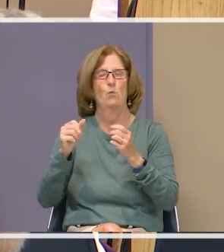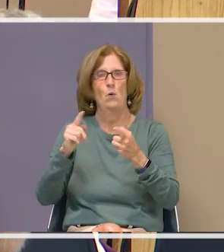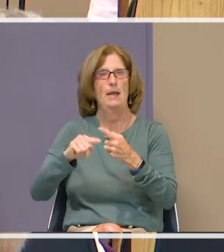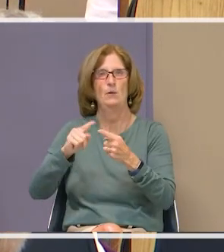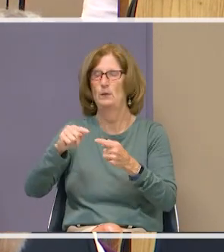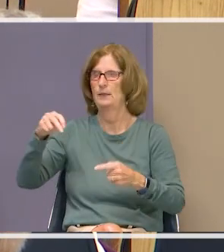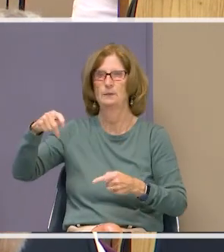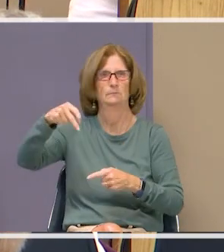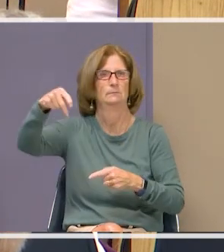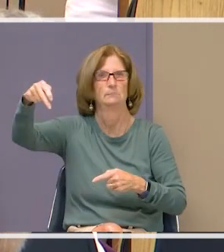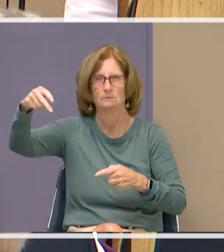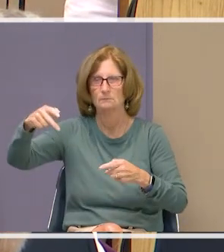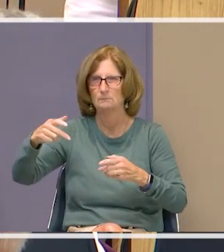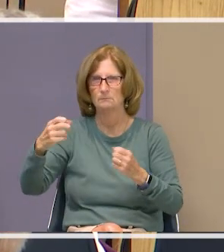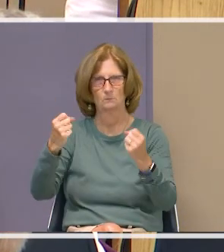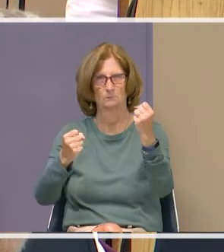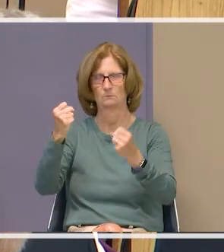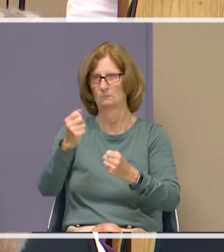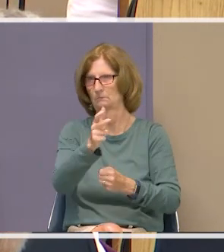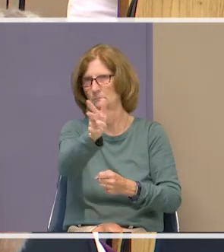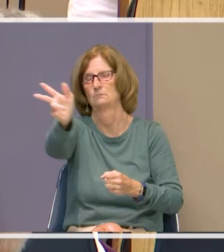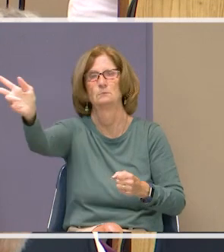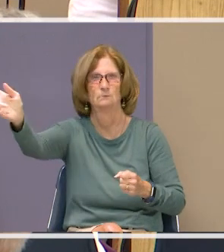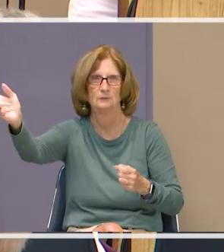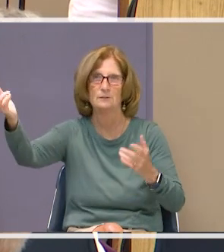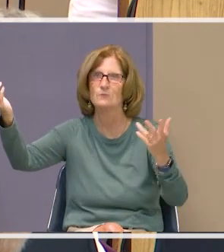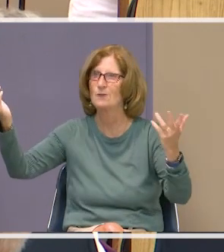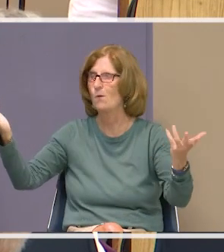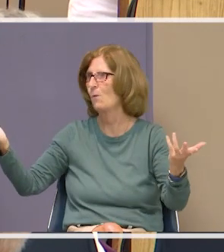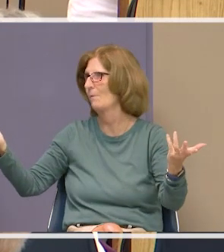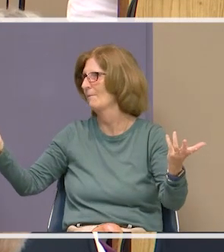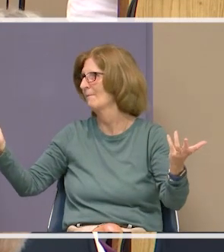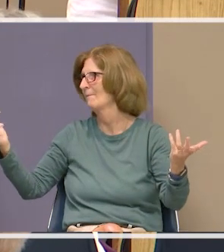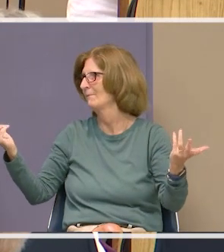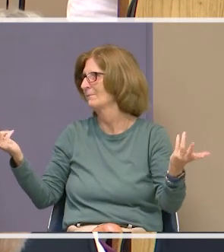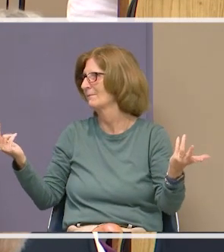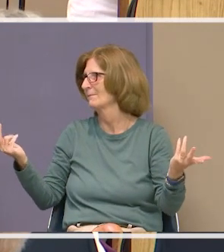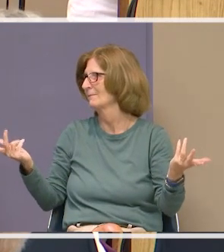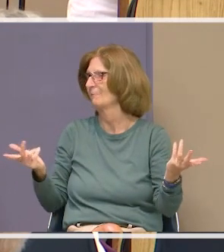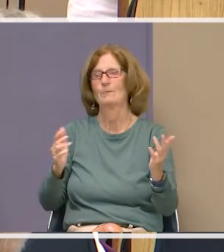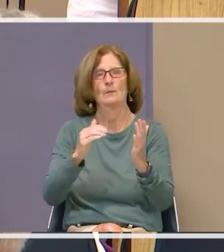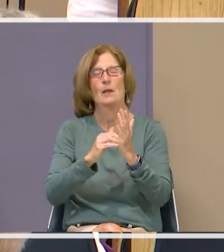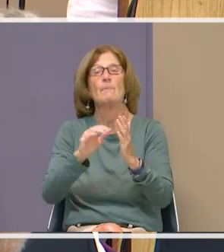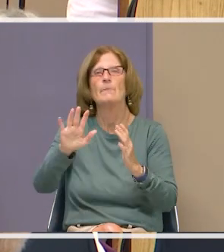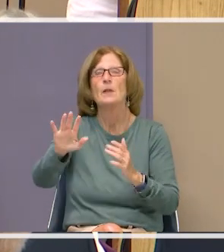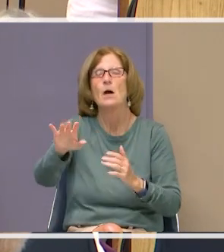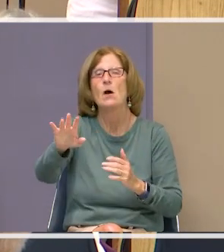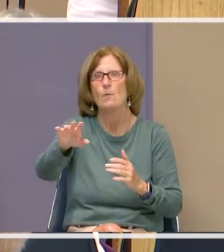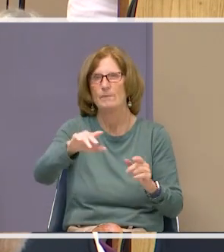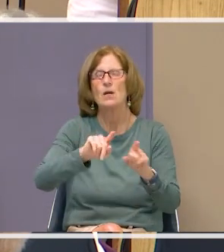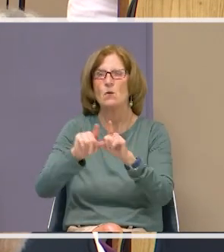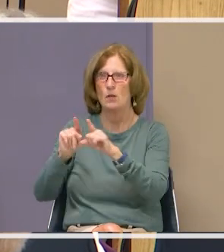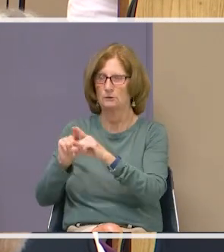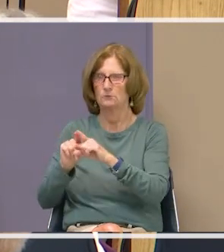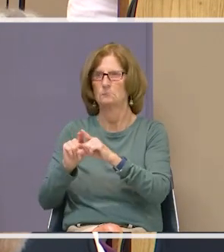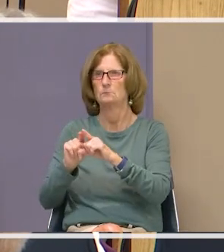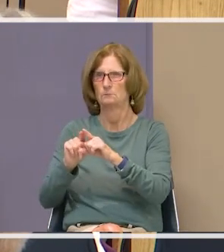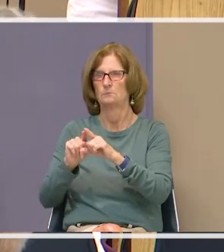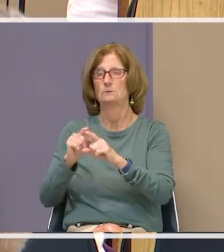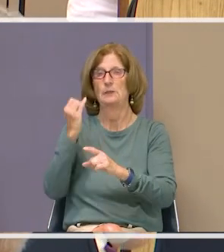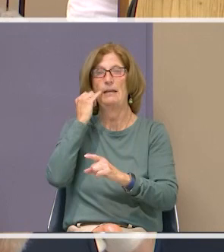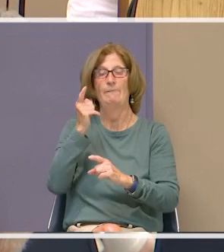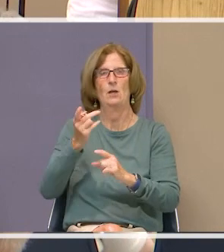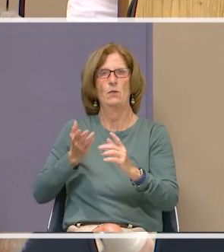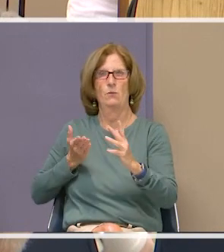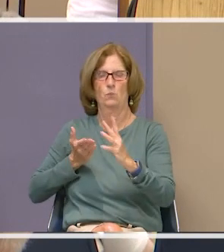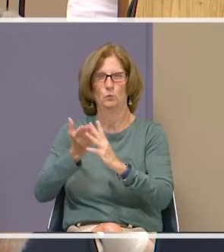of Braddock. So again, that's, yeah, and you know, if you have to go through that